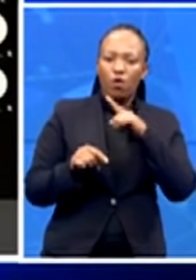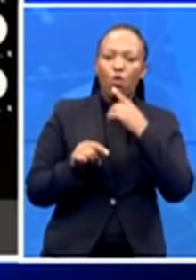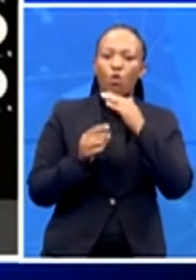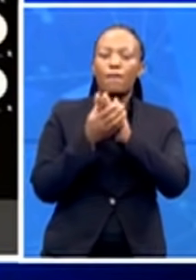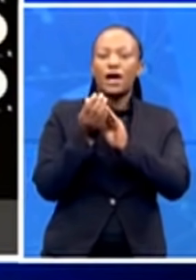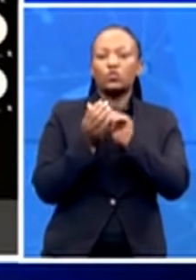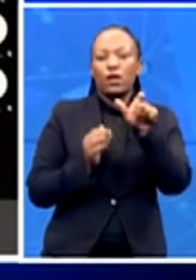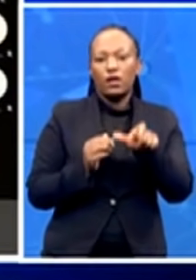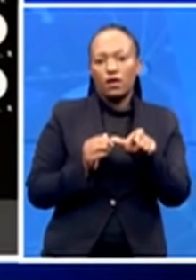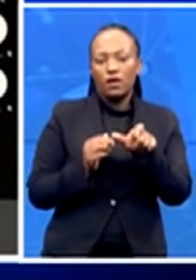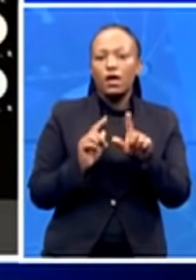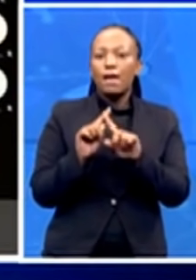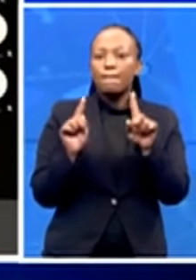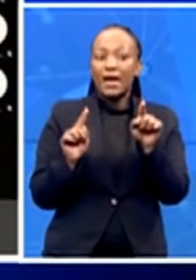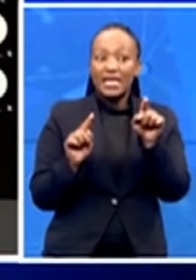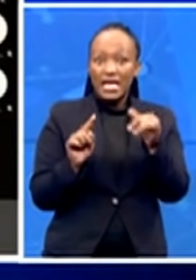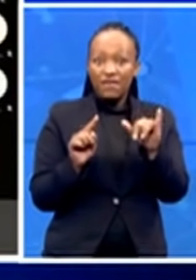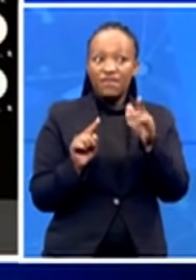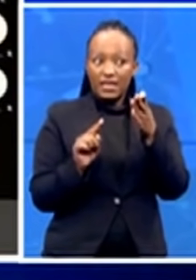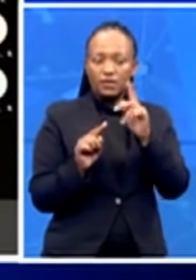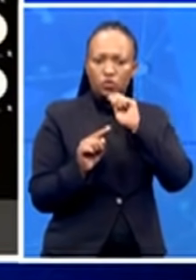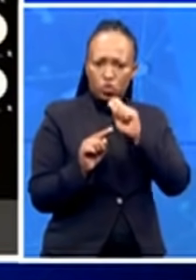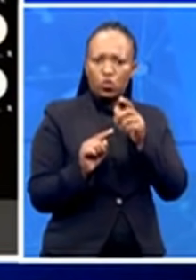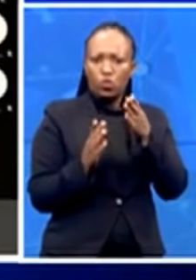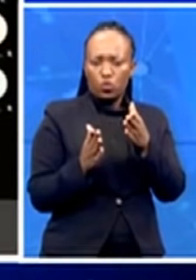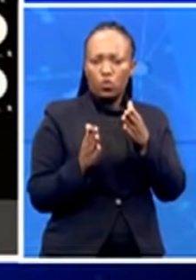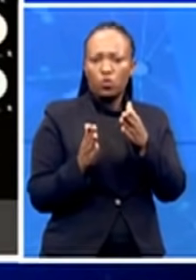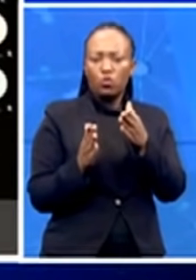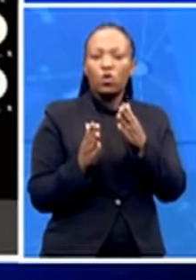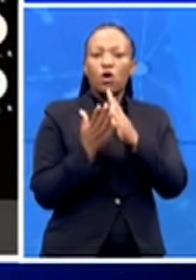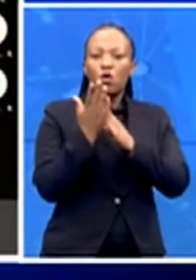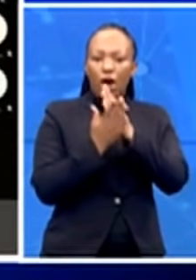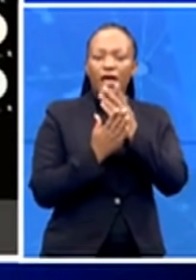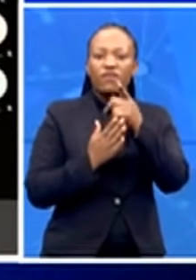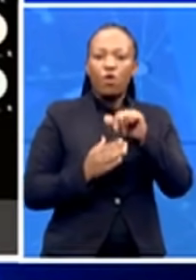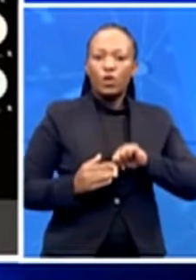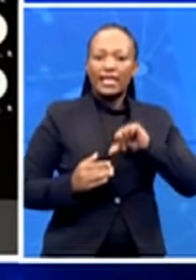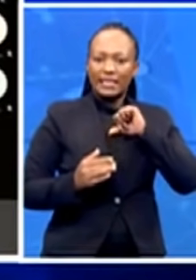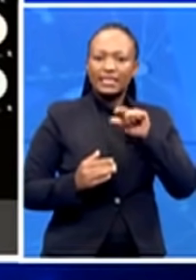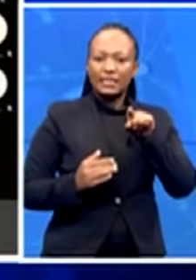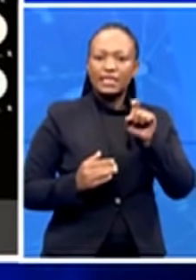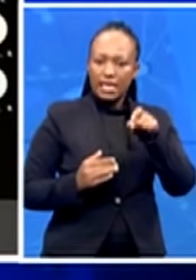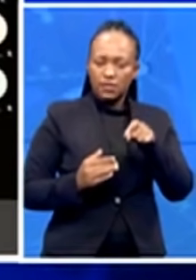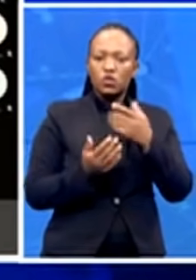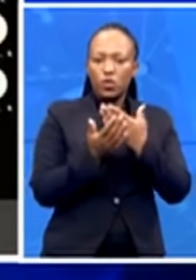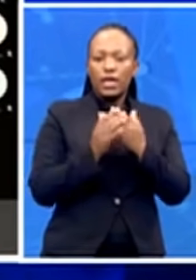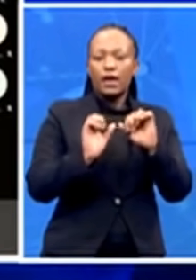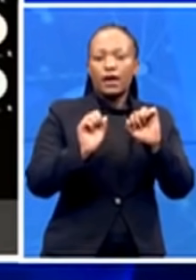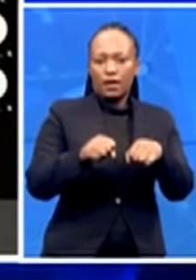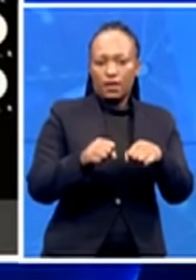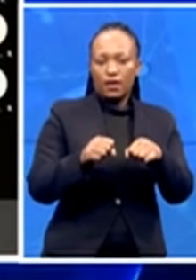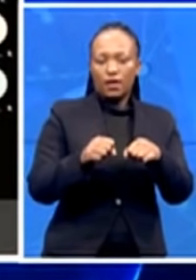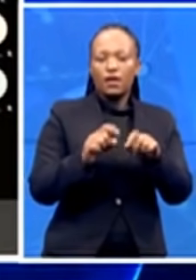case, invoking the right to dignity would stand as a bar to the giving effect to of any